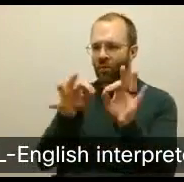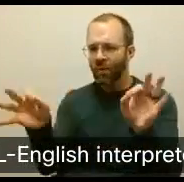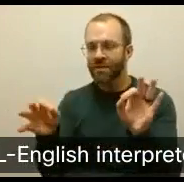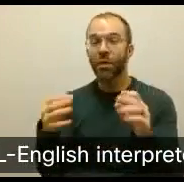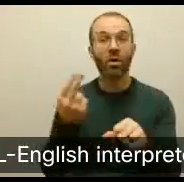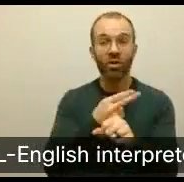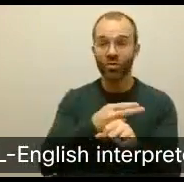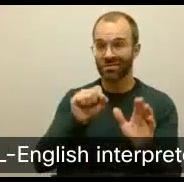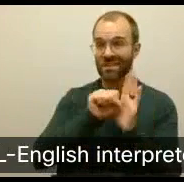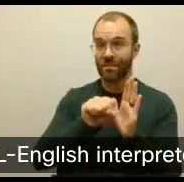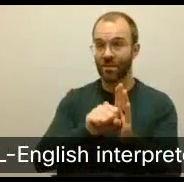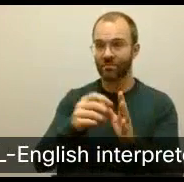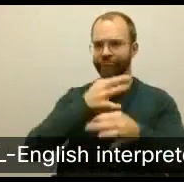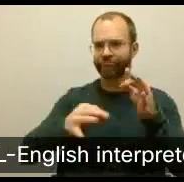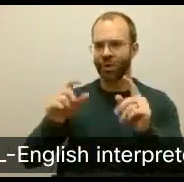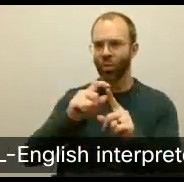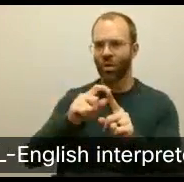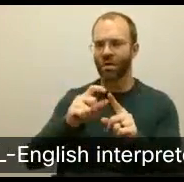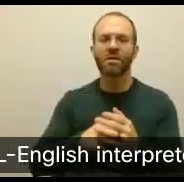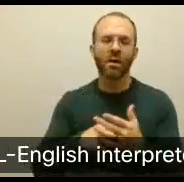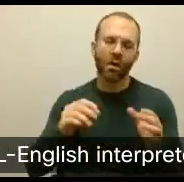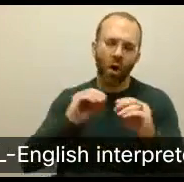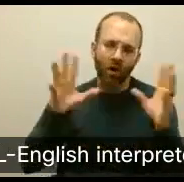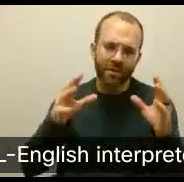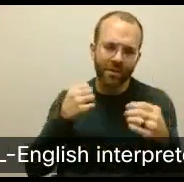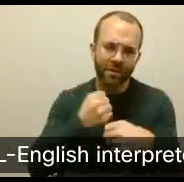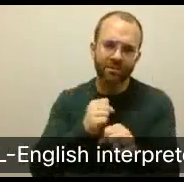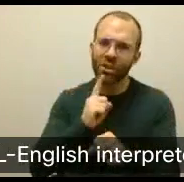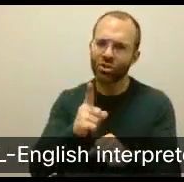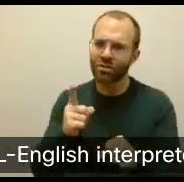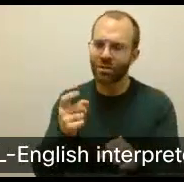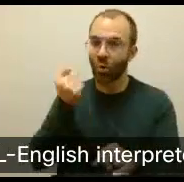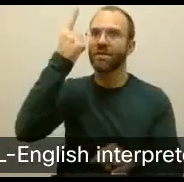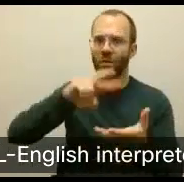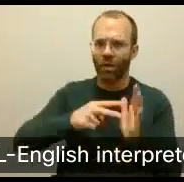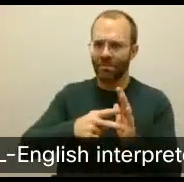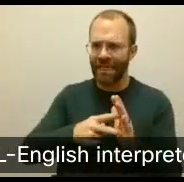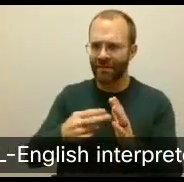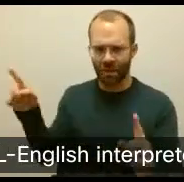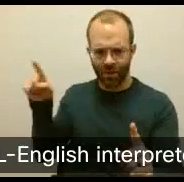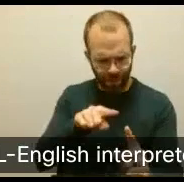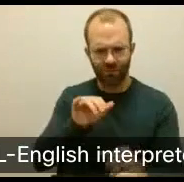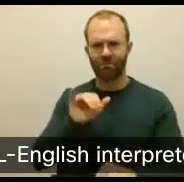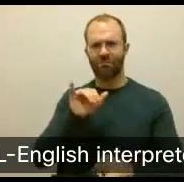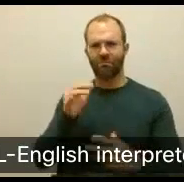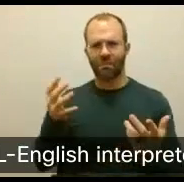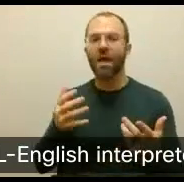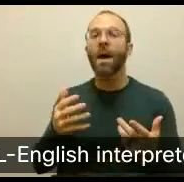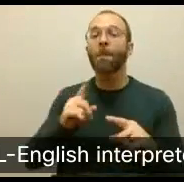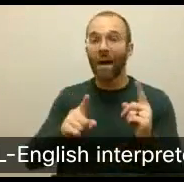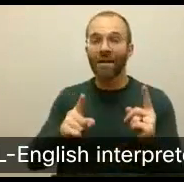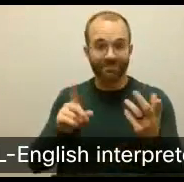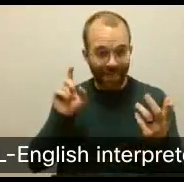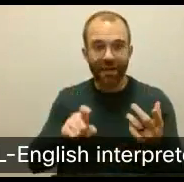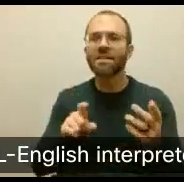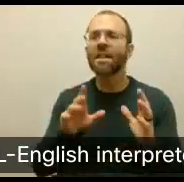wherever you can to replace words. Obviously, make sure you use symbols that you will remember when you come back to your notes, but trying to minimize the amount of